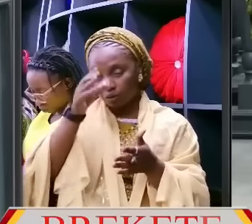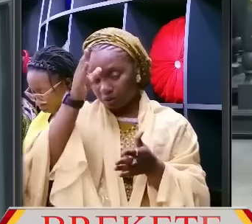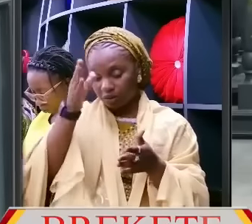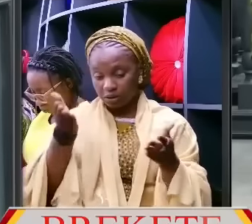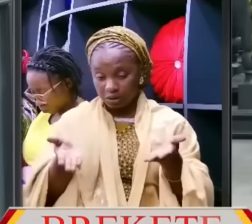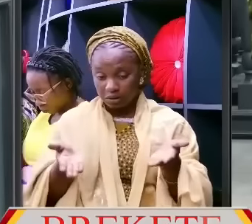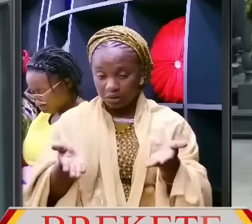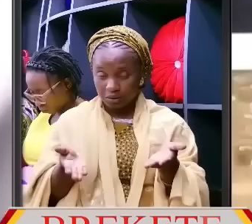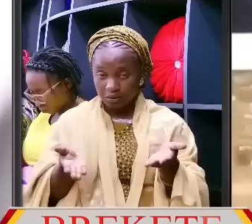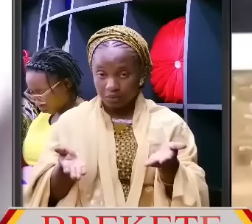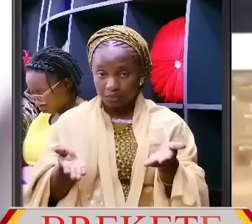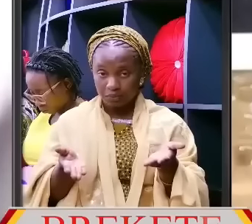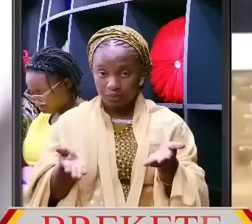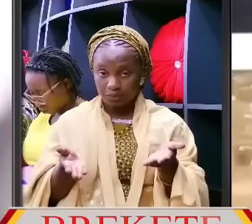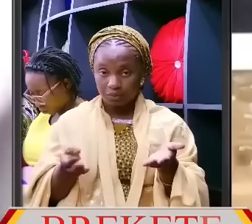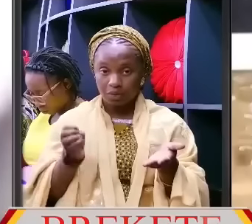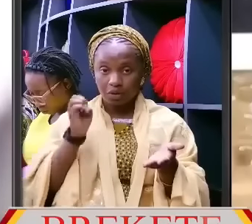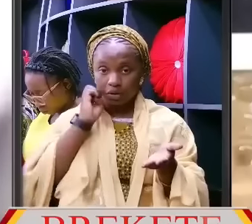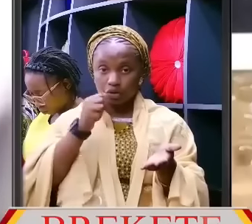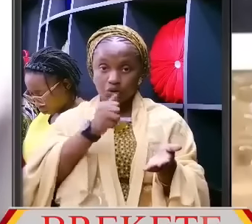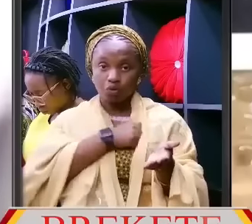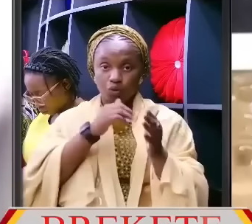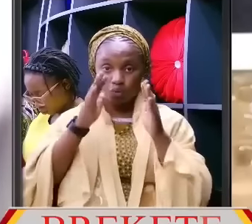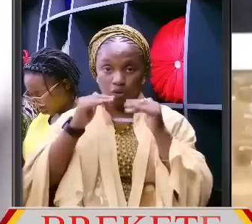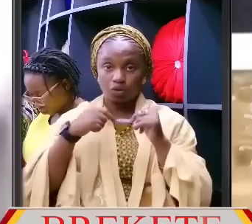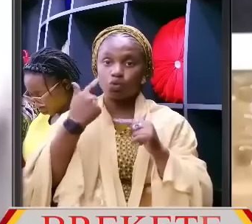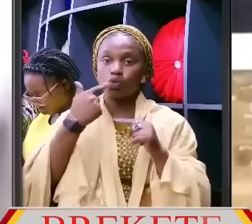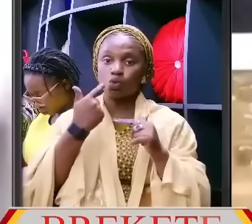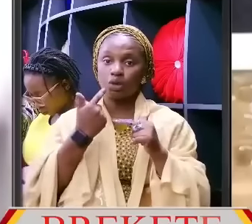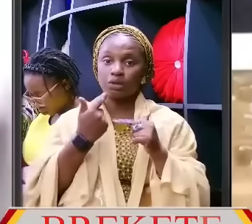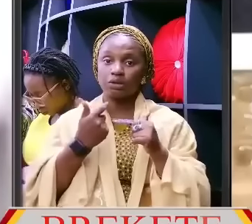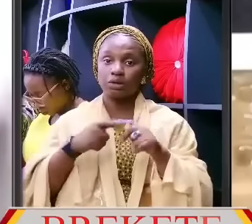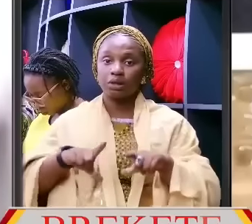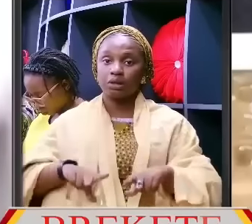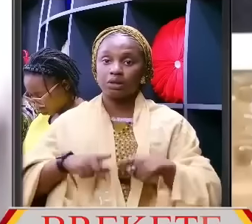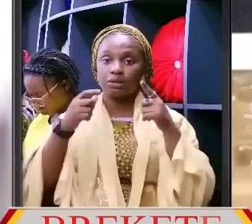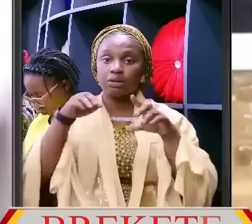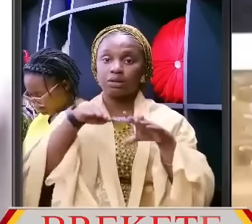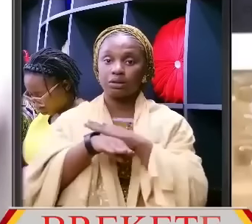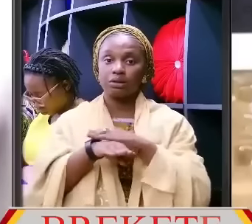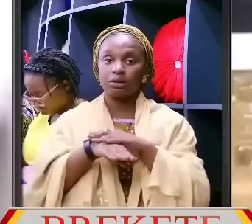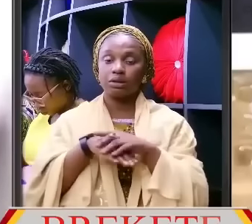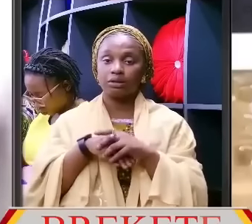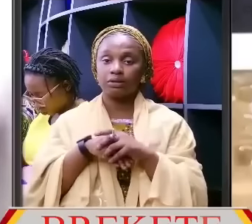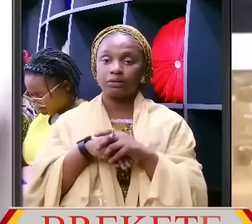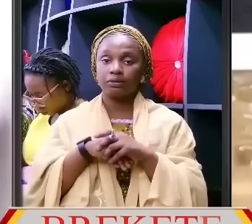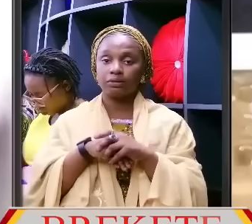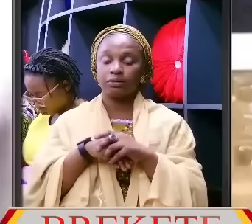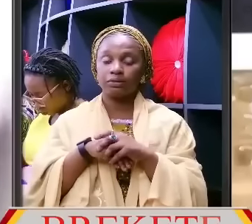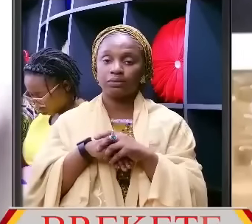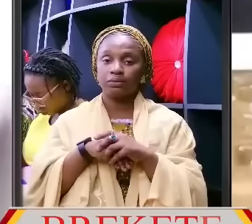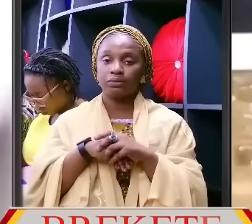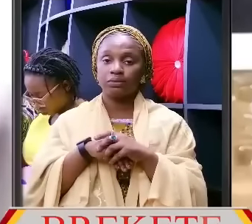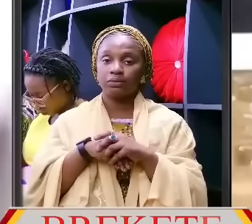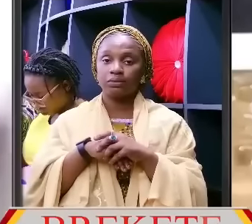now. In own house, who they live inside? Okay.